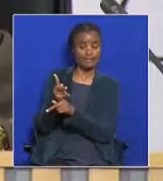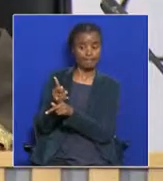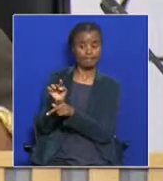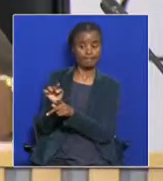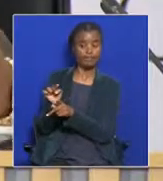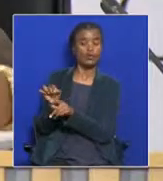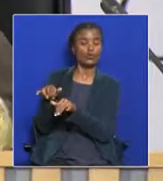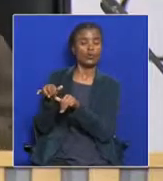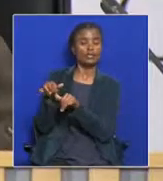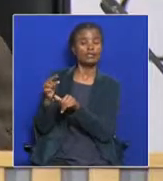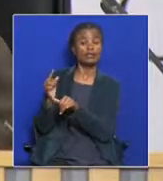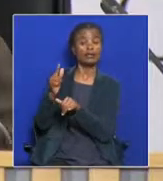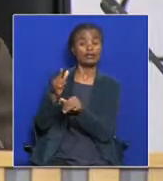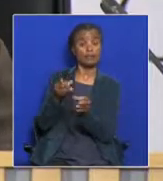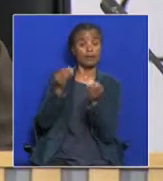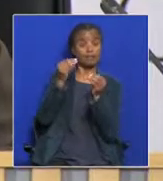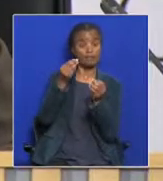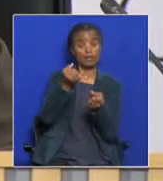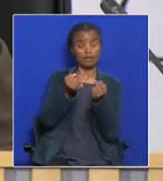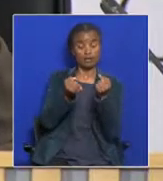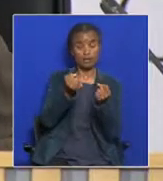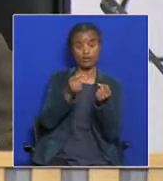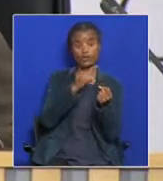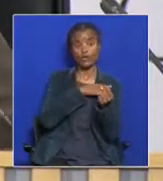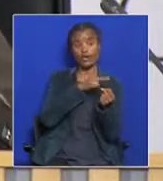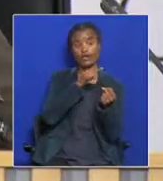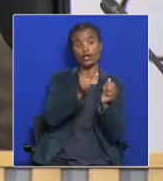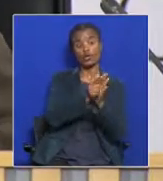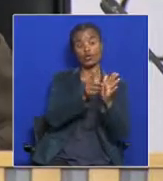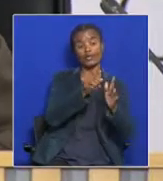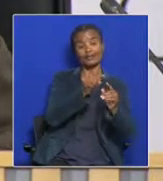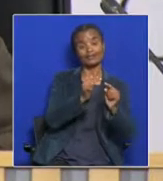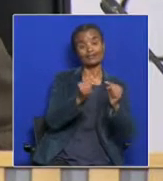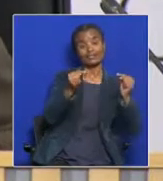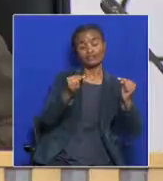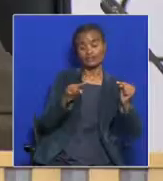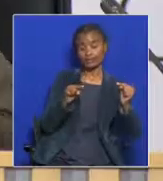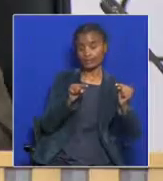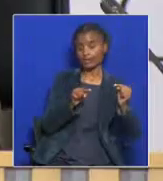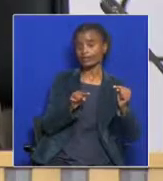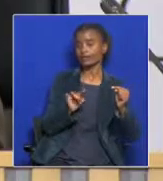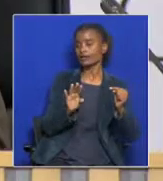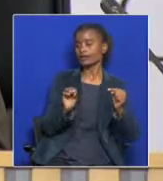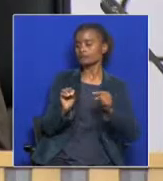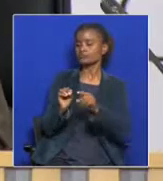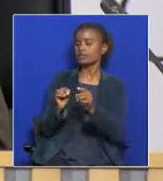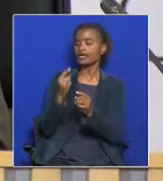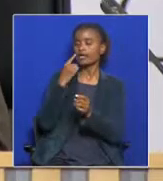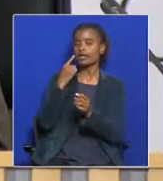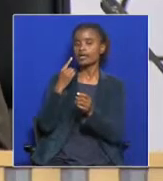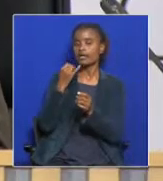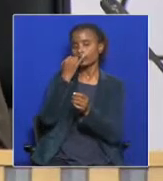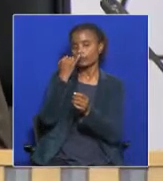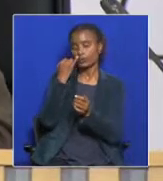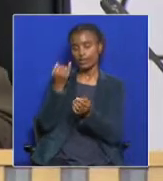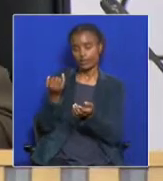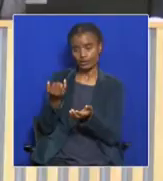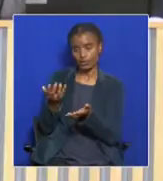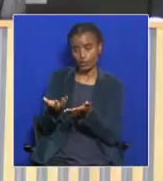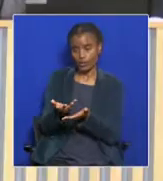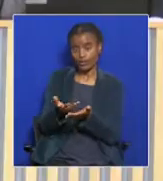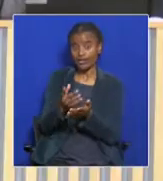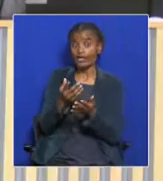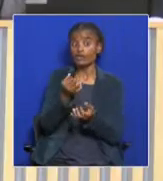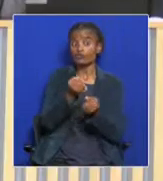completed, because the defense may ask to see those drugs. But once a trial is completed, then you complete this SAP 83A for them